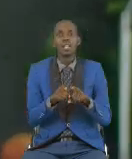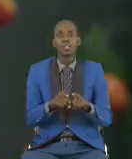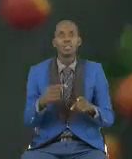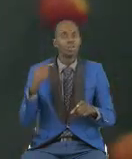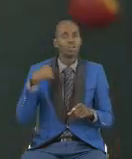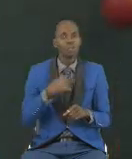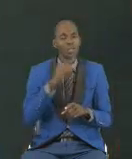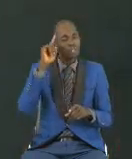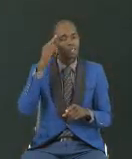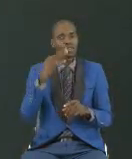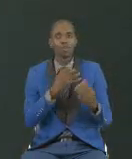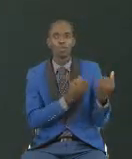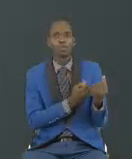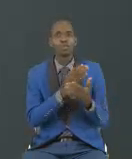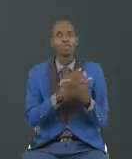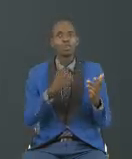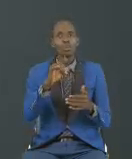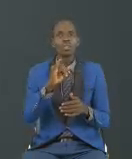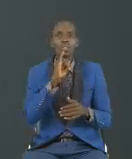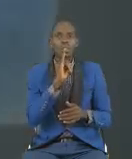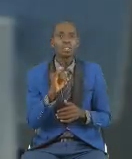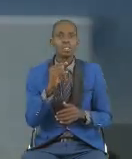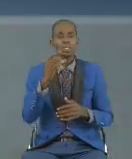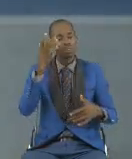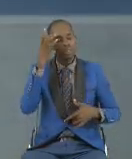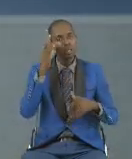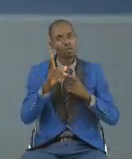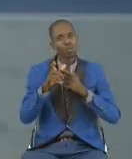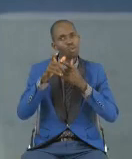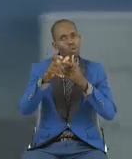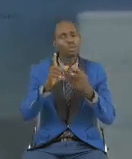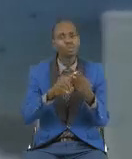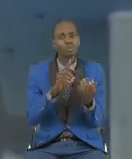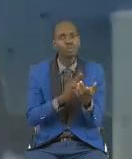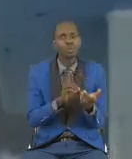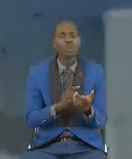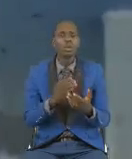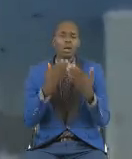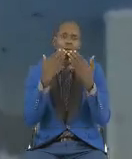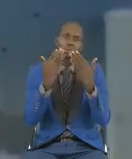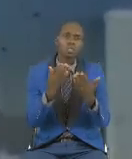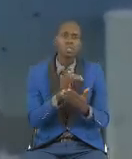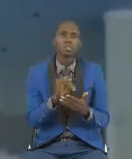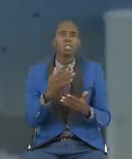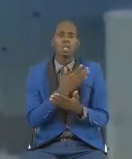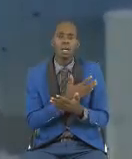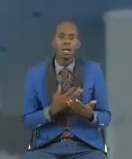courage. Somebody is sick. They're running to the doctor. They want him. They appreciate him. And they're going to pay him for his service. Look at